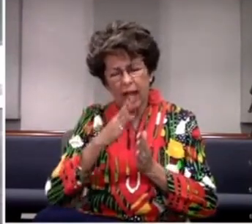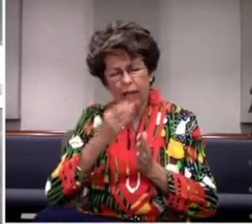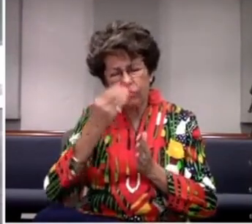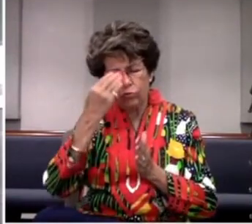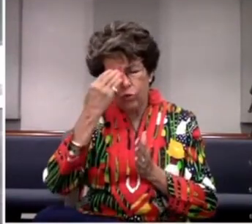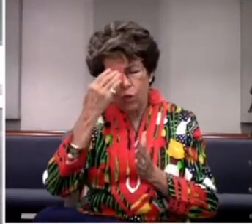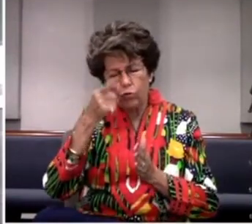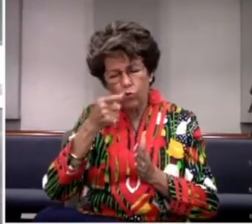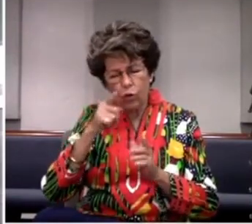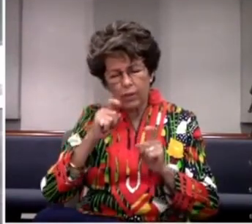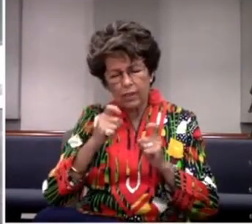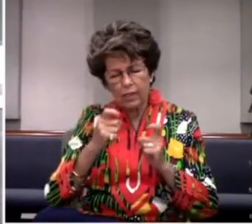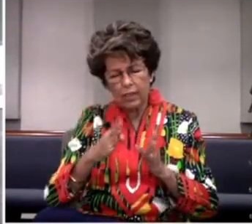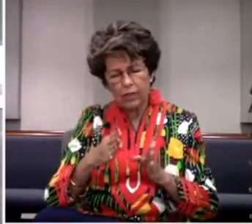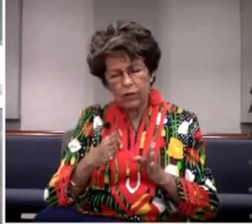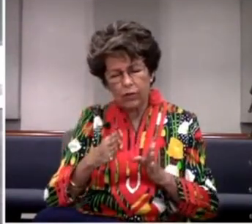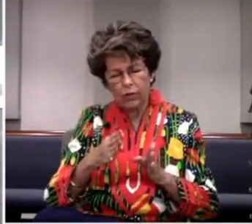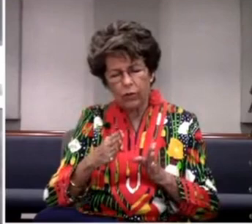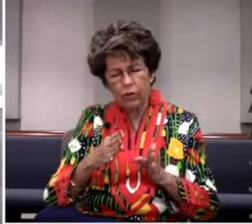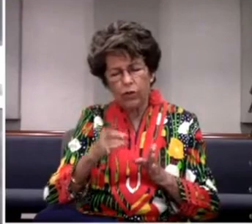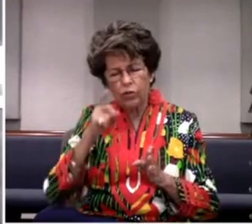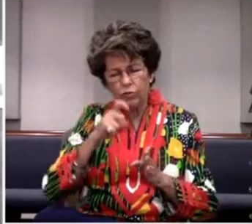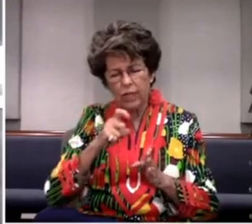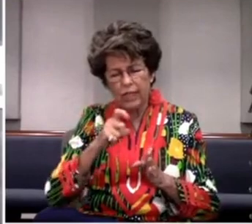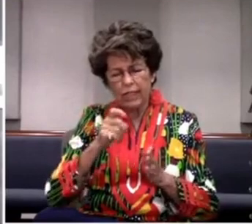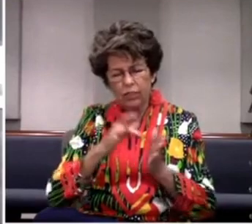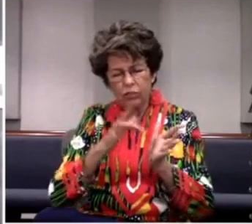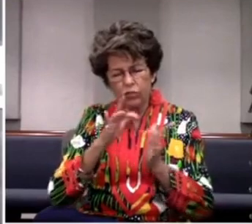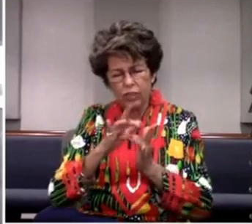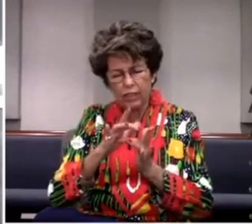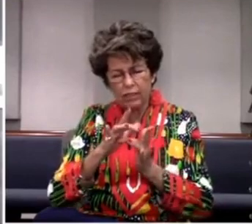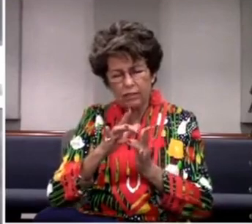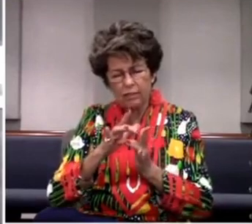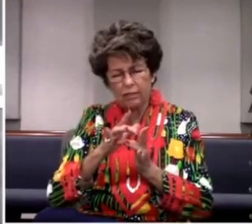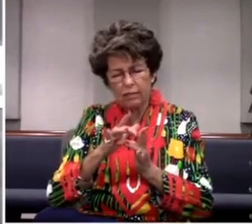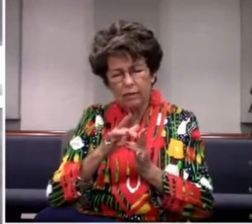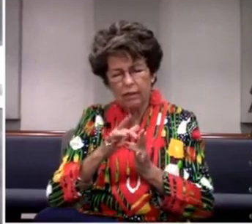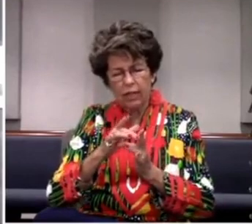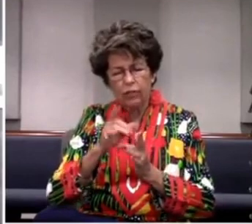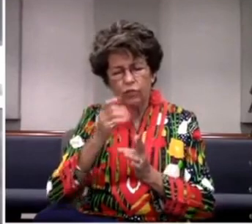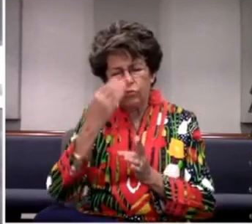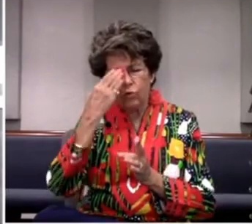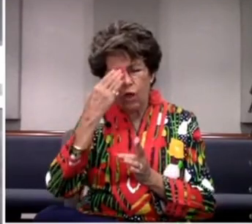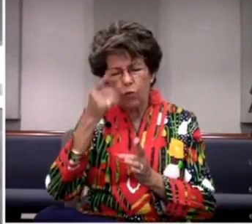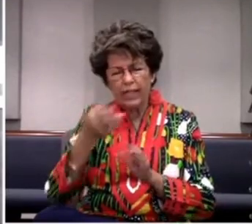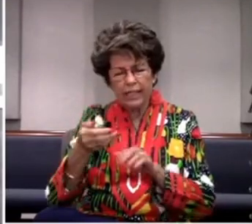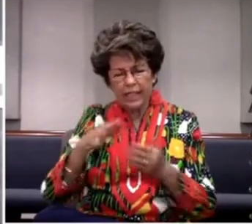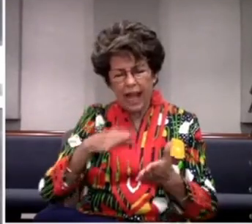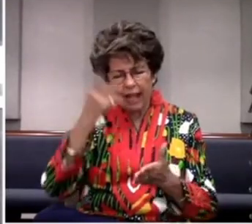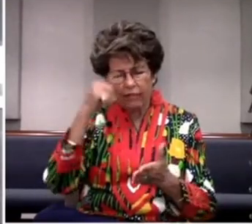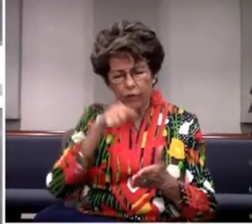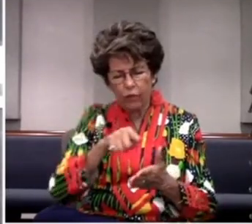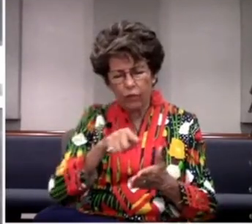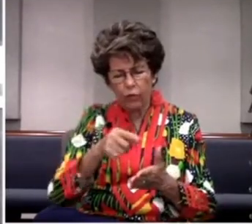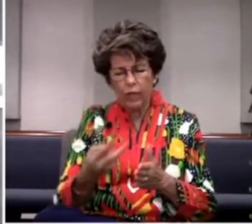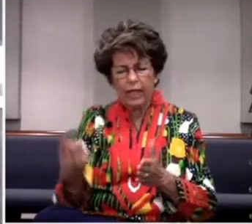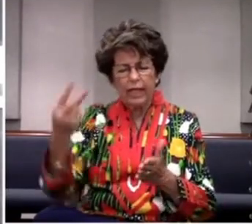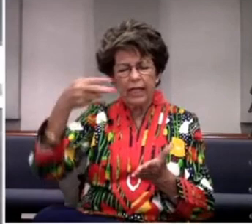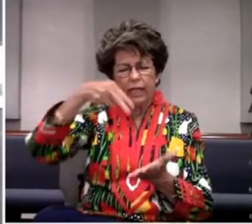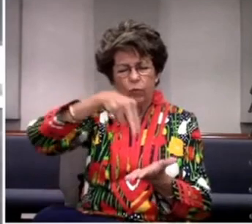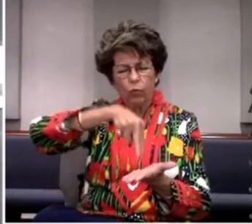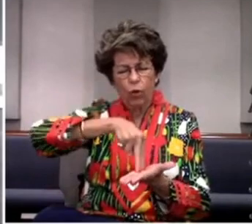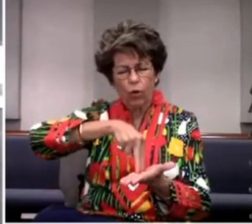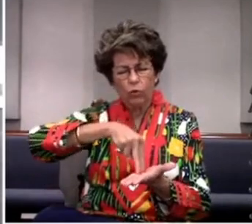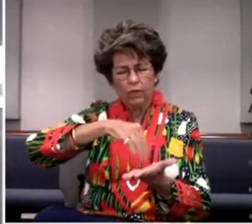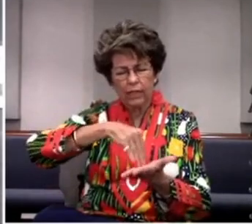You acknowledge the Lord as a Savior. You believe he died for you. He was buried for you. He rose again. And you want to accept him as the Lord